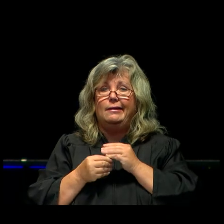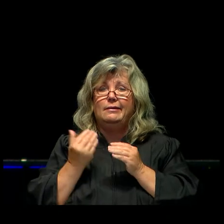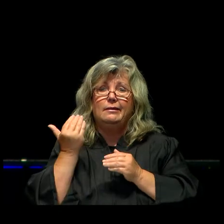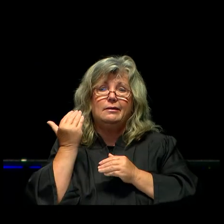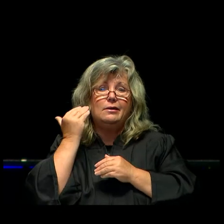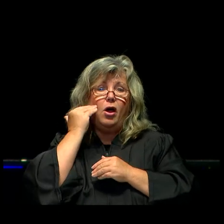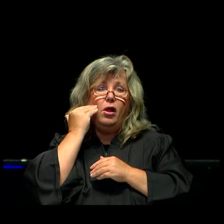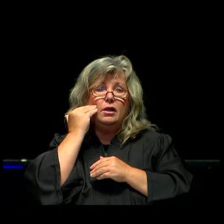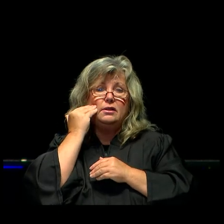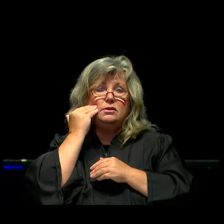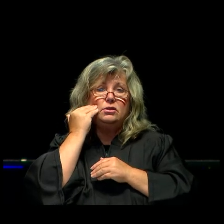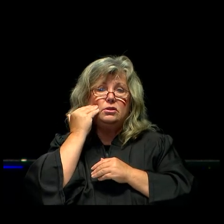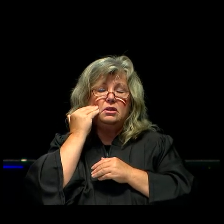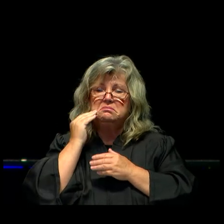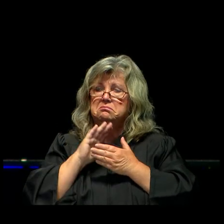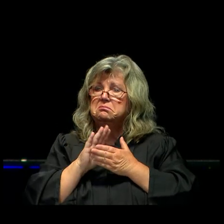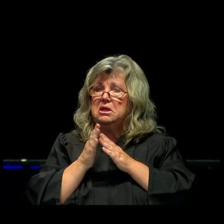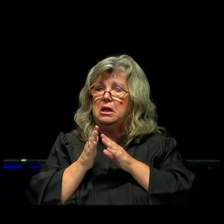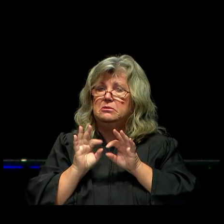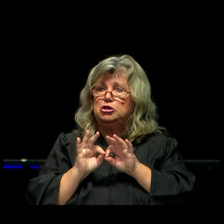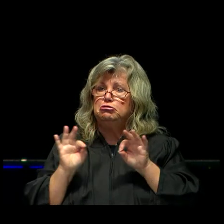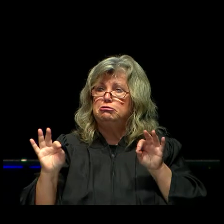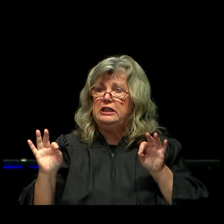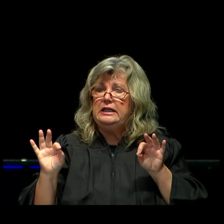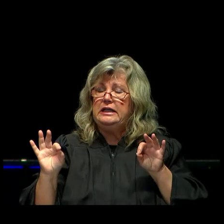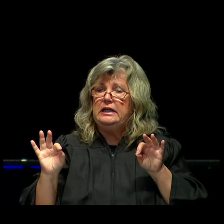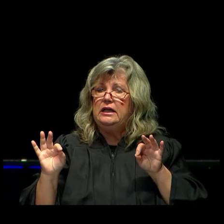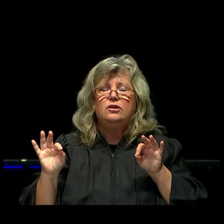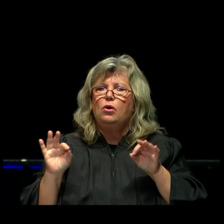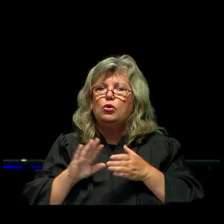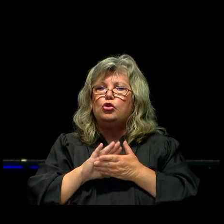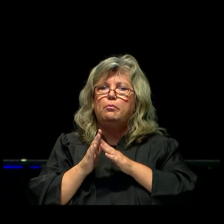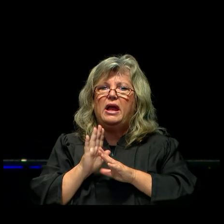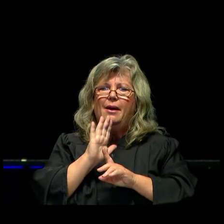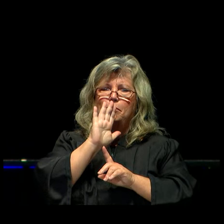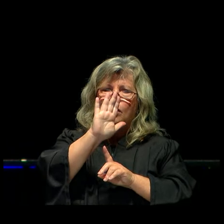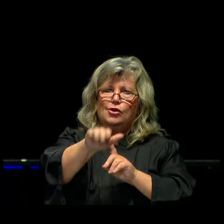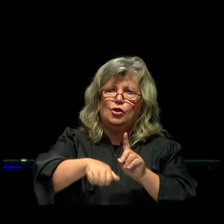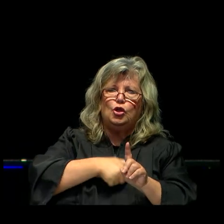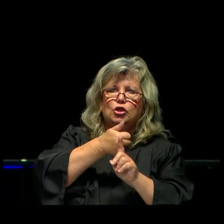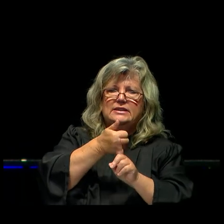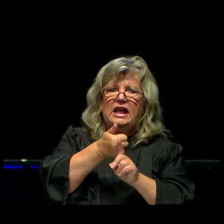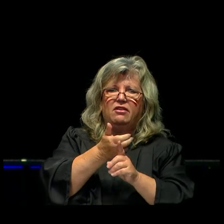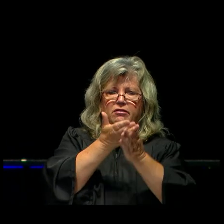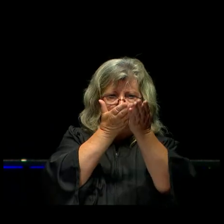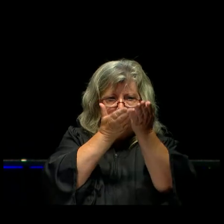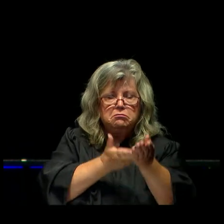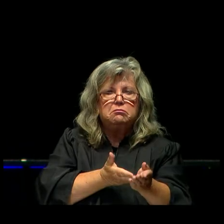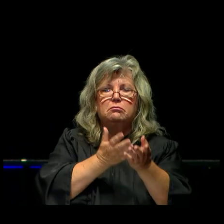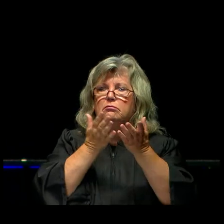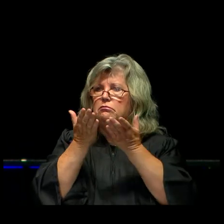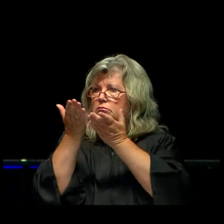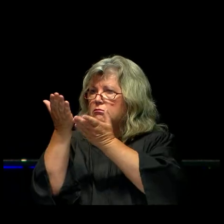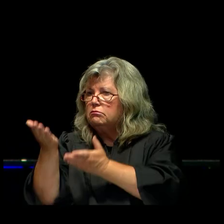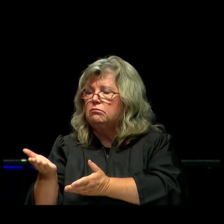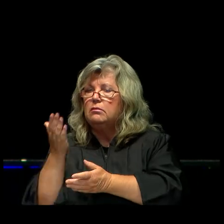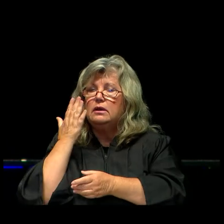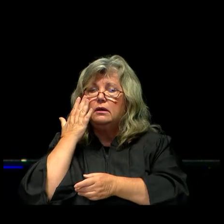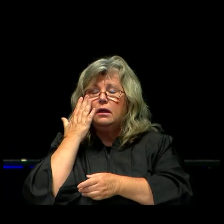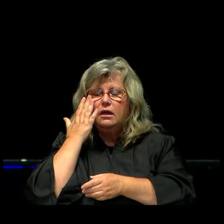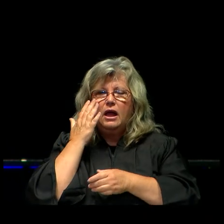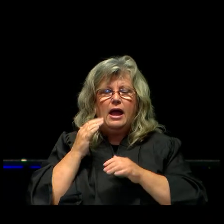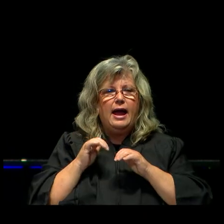getting this degree. You're becoming yourself. That's your lifelong challenge. How do I become myself? How do I bring into